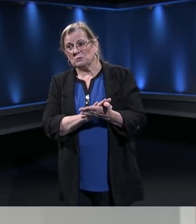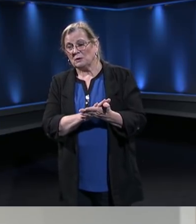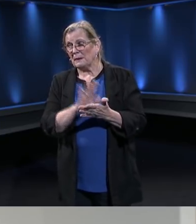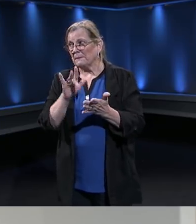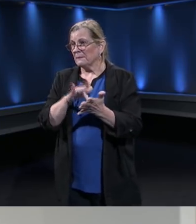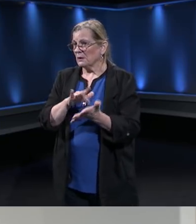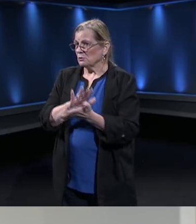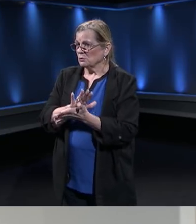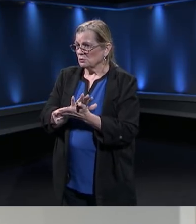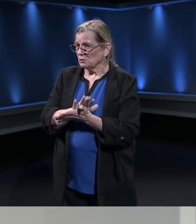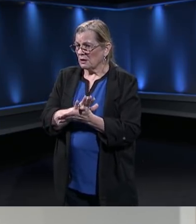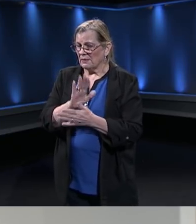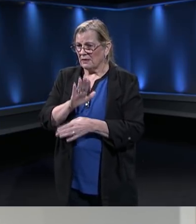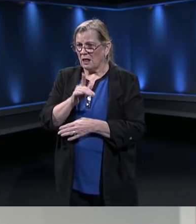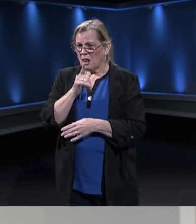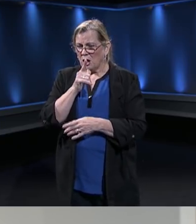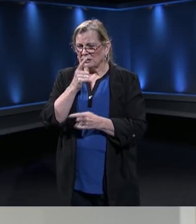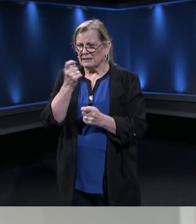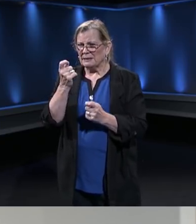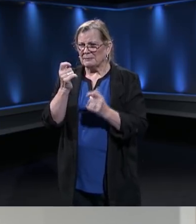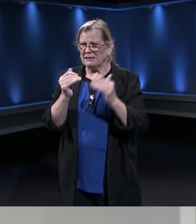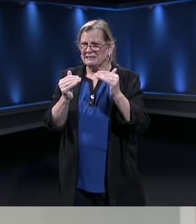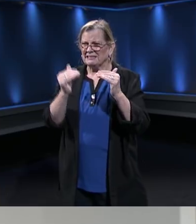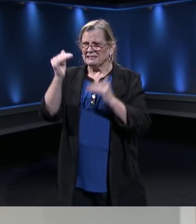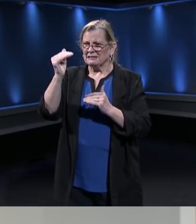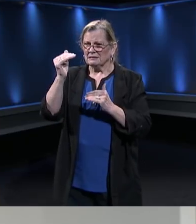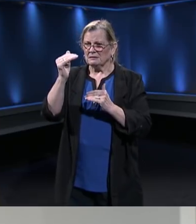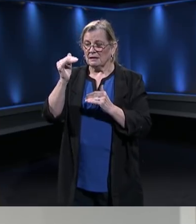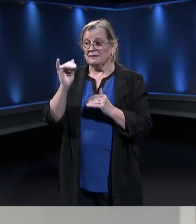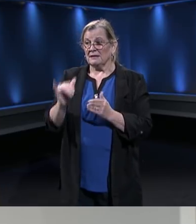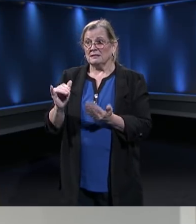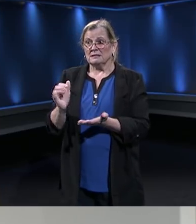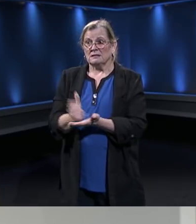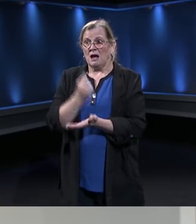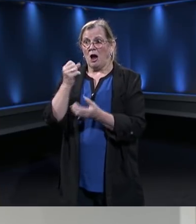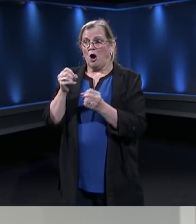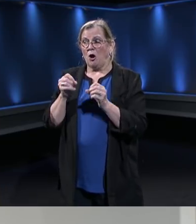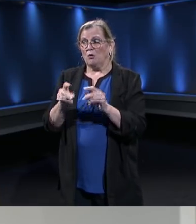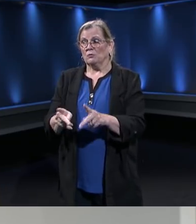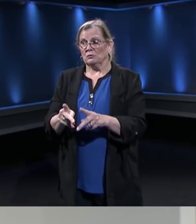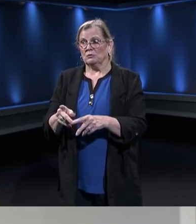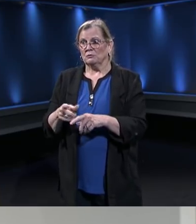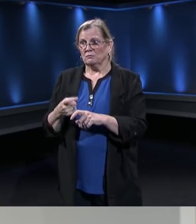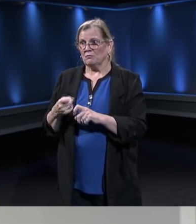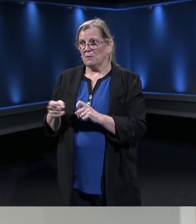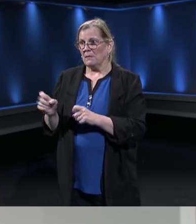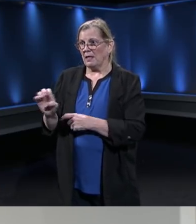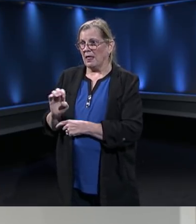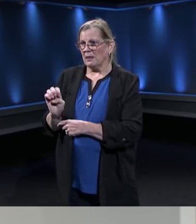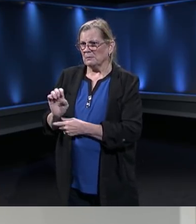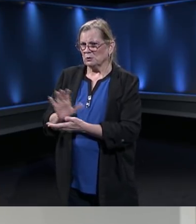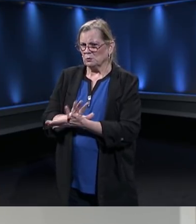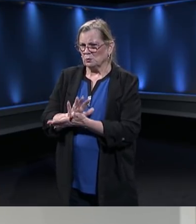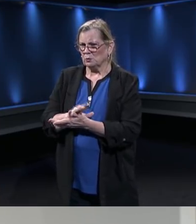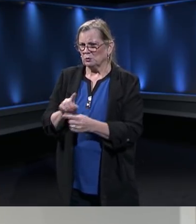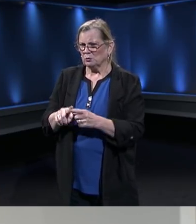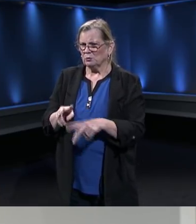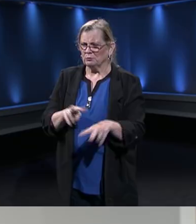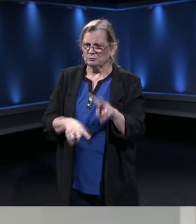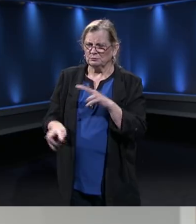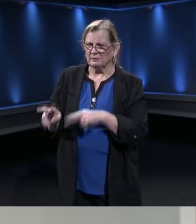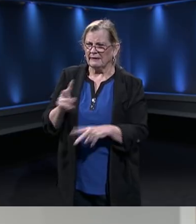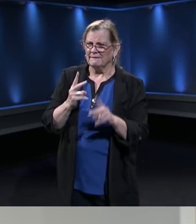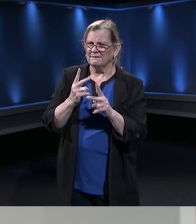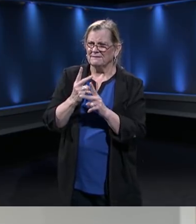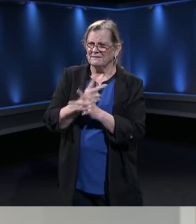times. That's the opportunity to work, particularly at the elementary school, and look at what special is being offered after that first